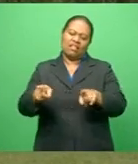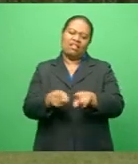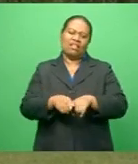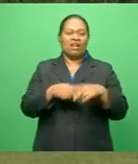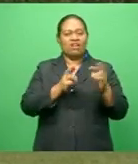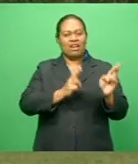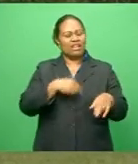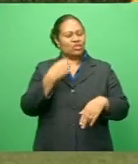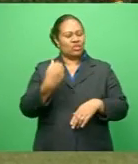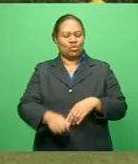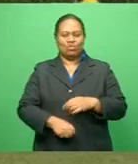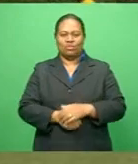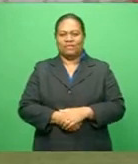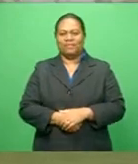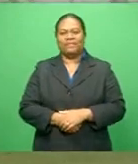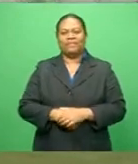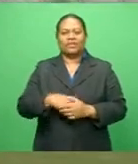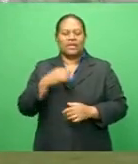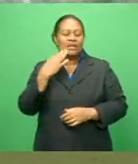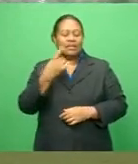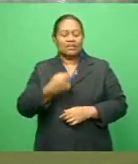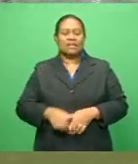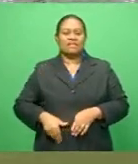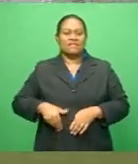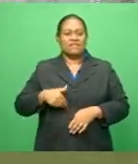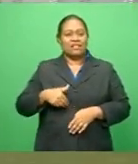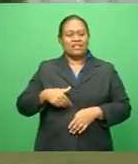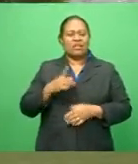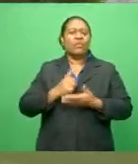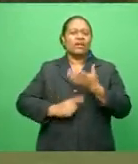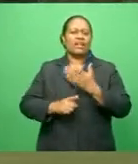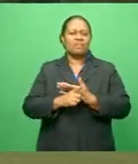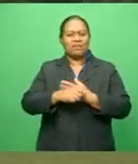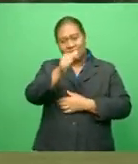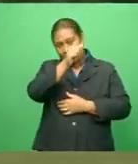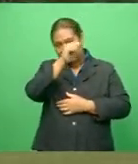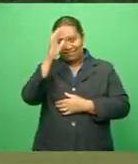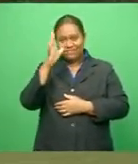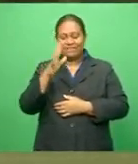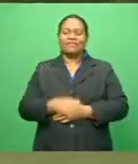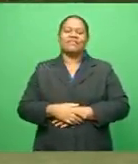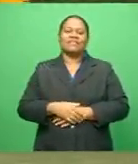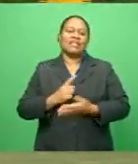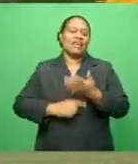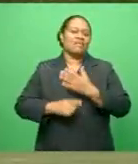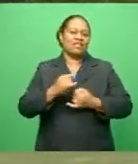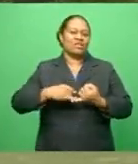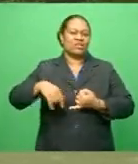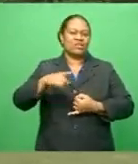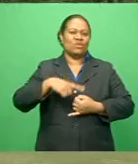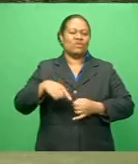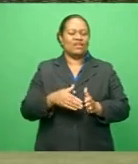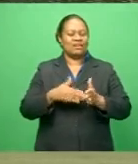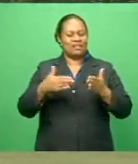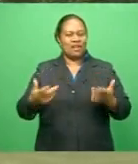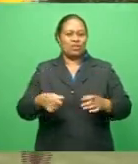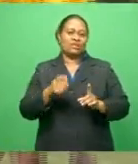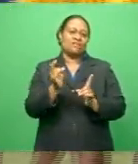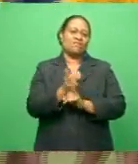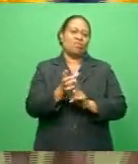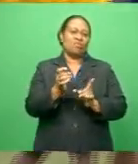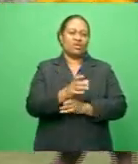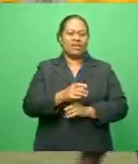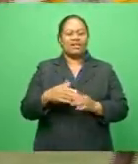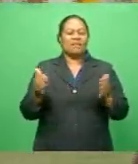brothers from Andalenambo. Police midfielder Shahil Dave, who was the star for Suva at the Fiji Fact, is one of the key players